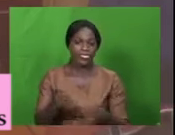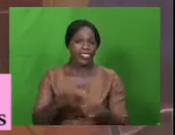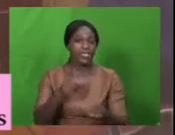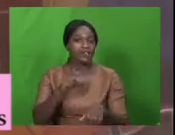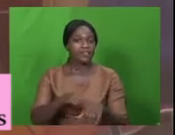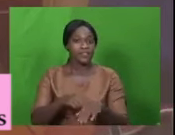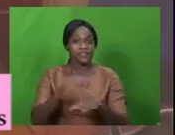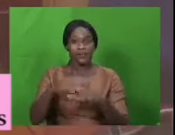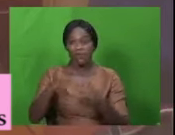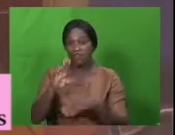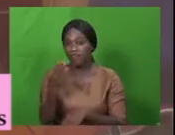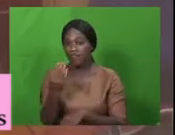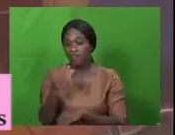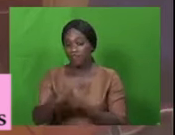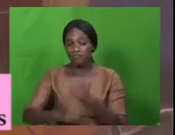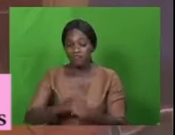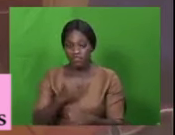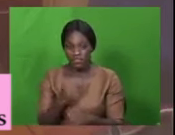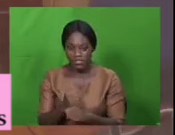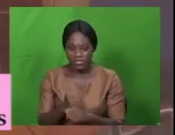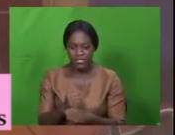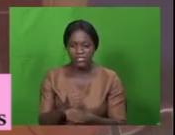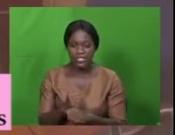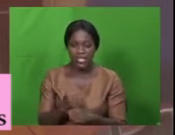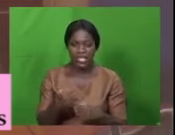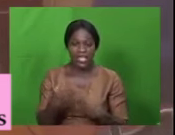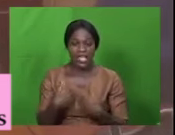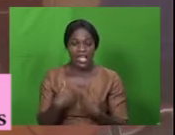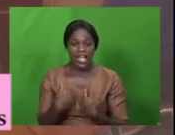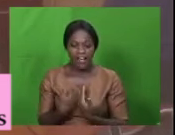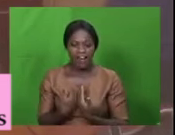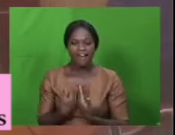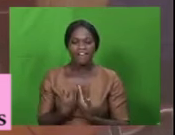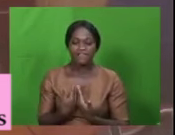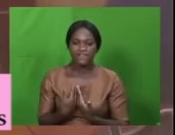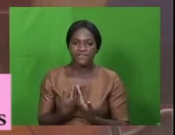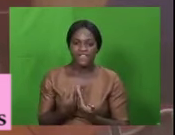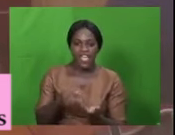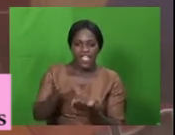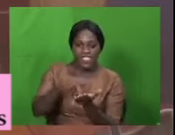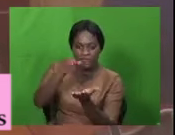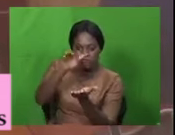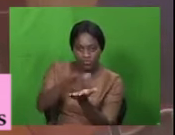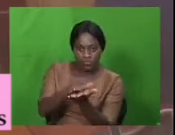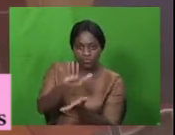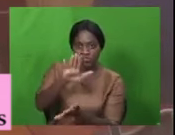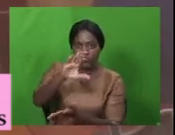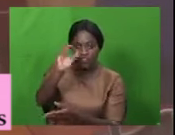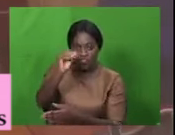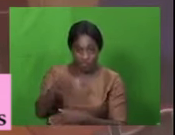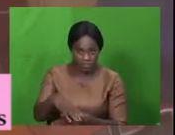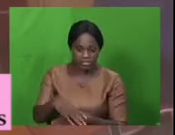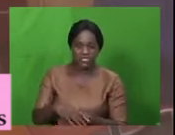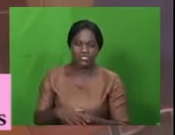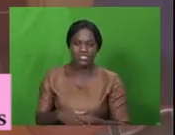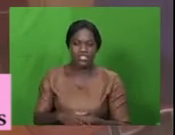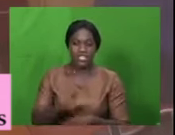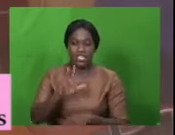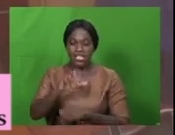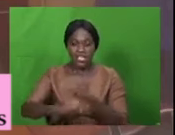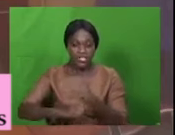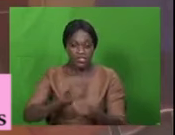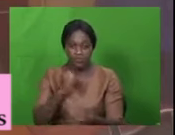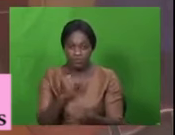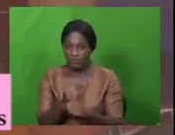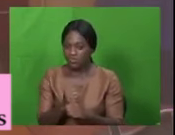40 years, we've had a fiscal deficit below 5% of GDP for 3 years in